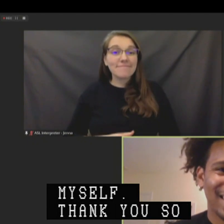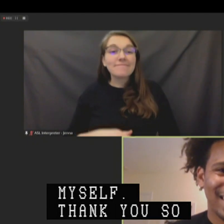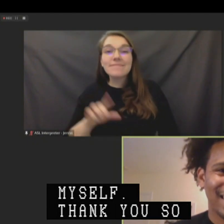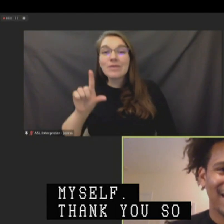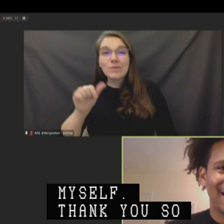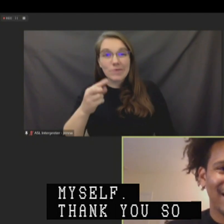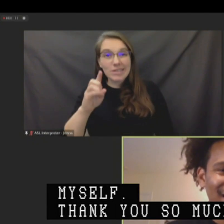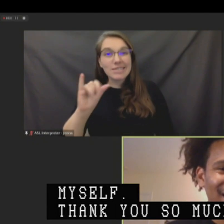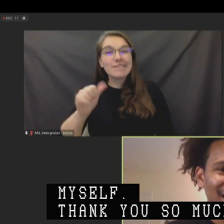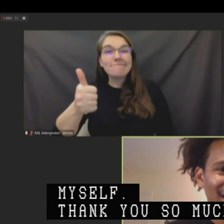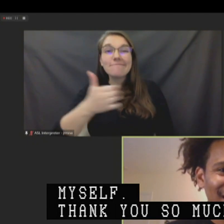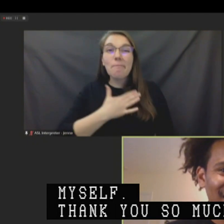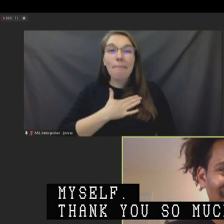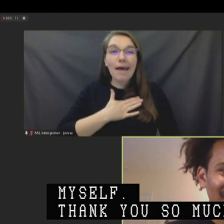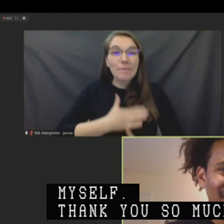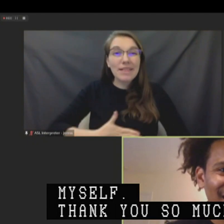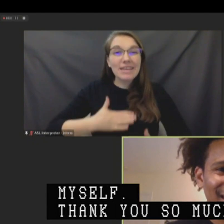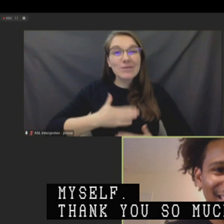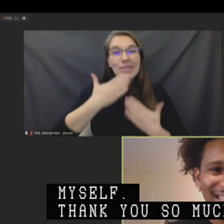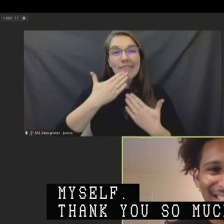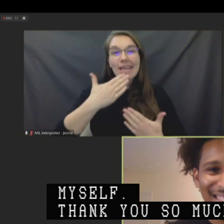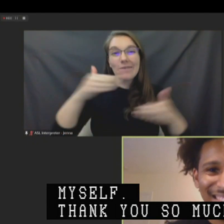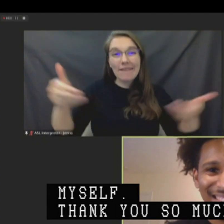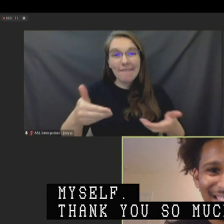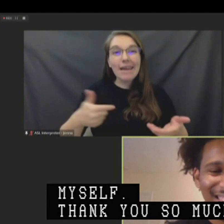me. Oh, no problem.